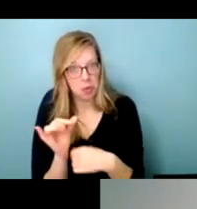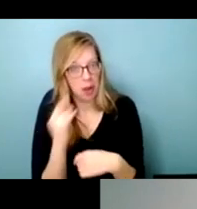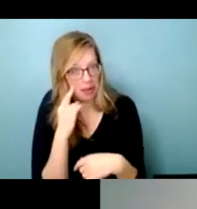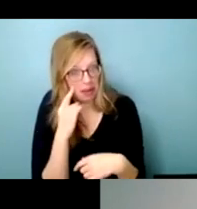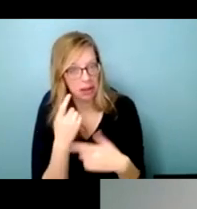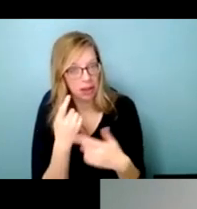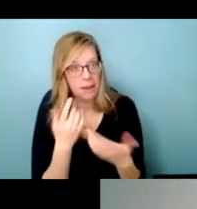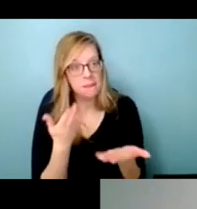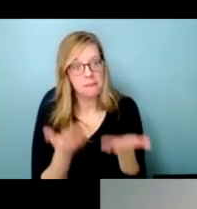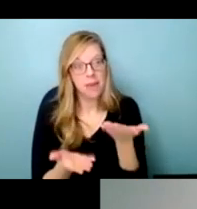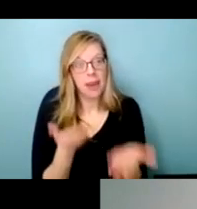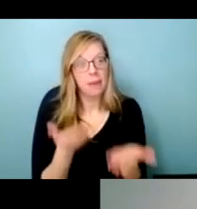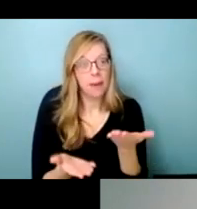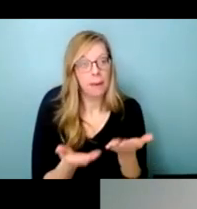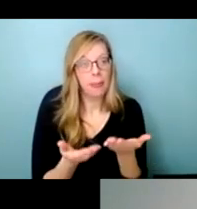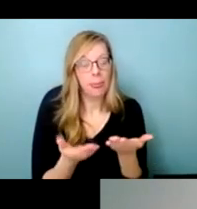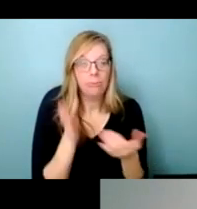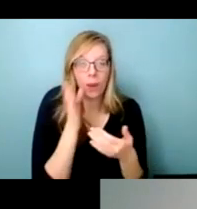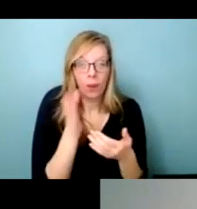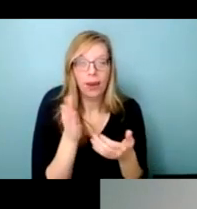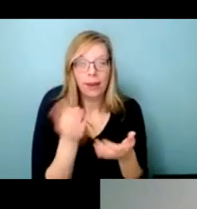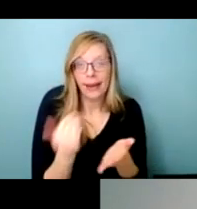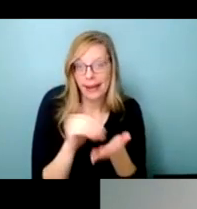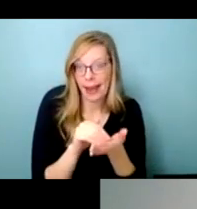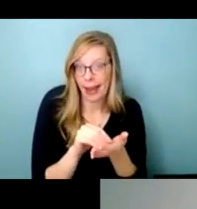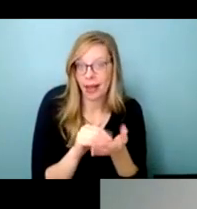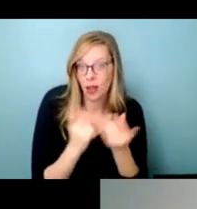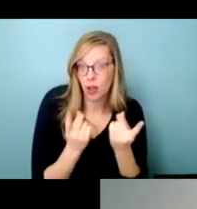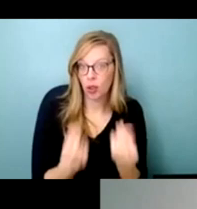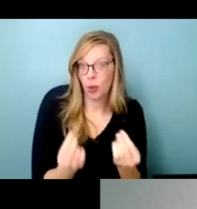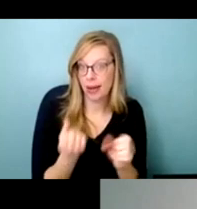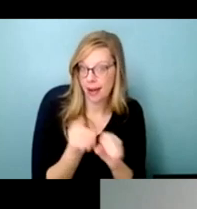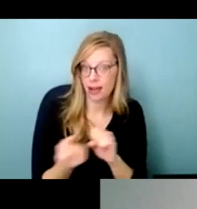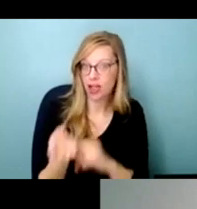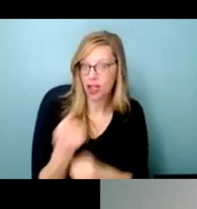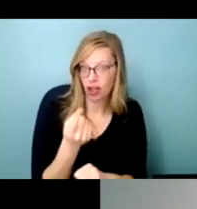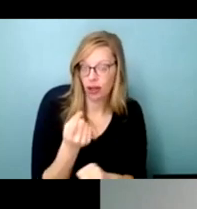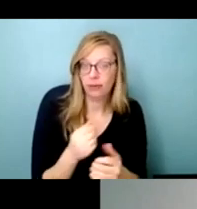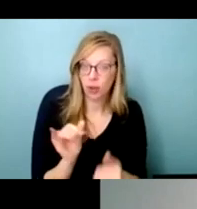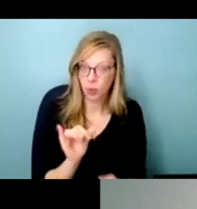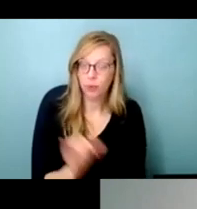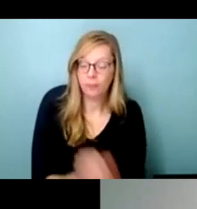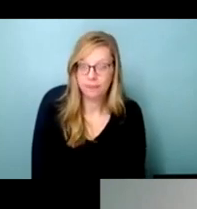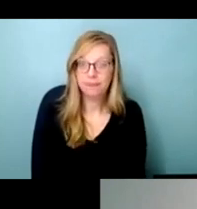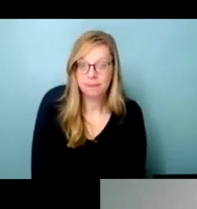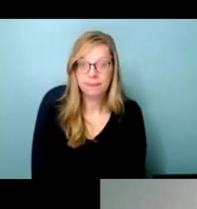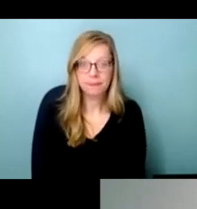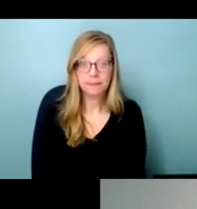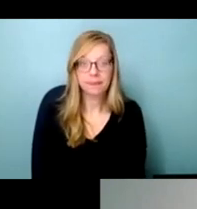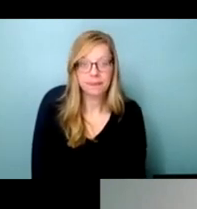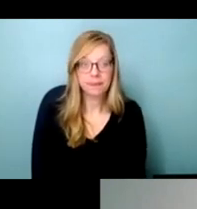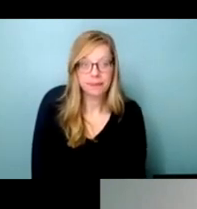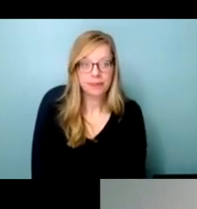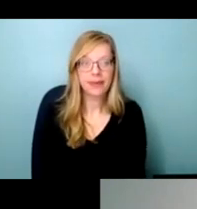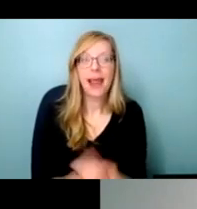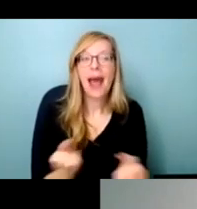might think of redoing that again next year too. How much